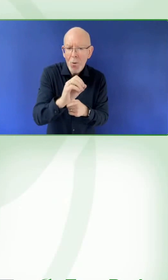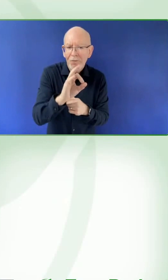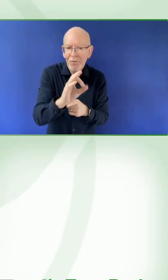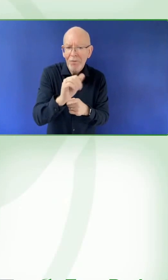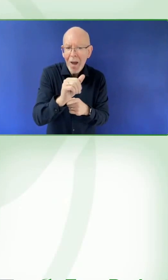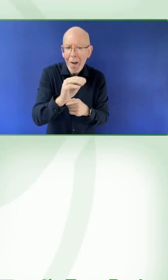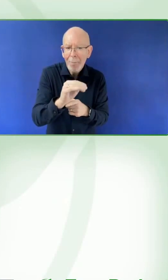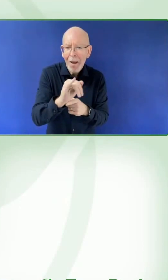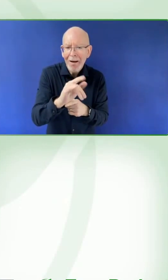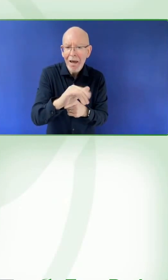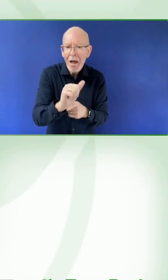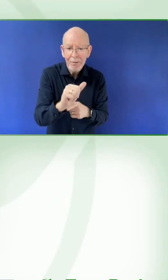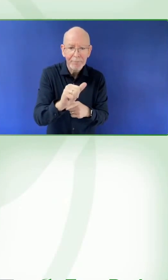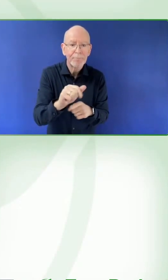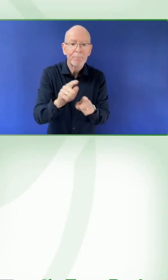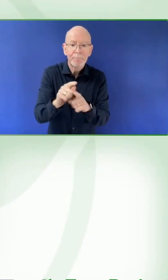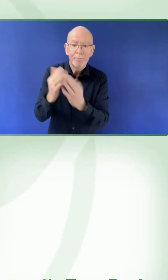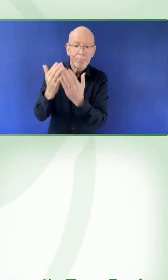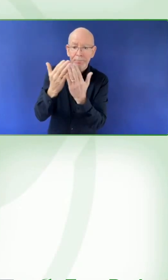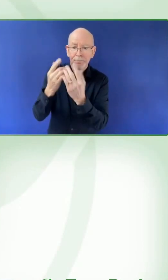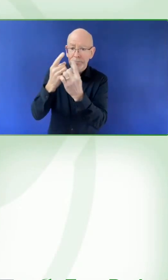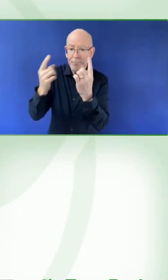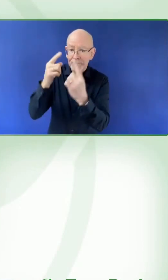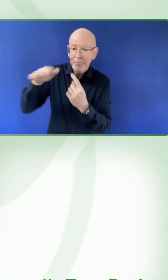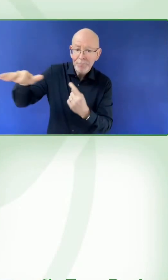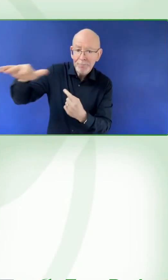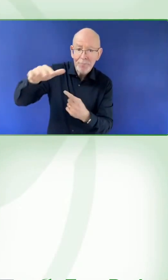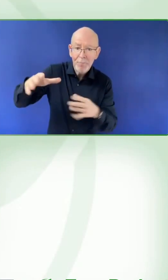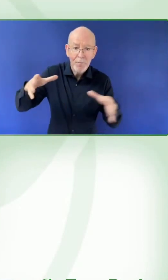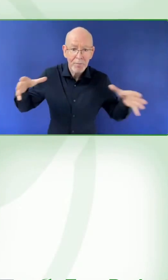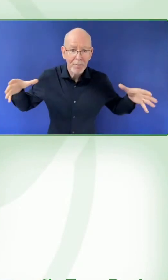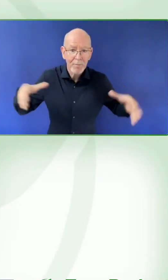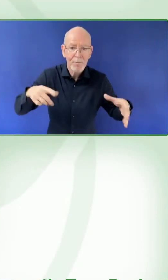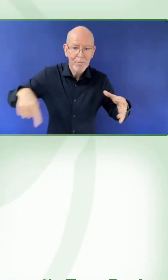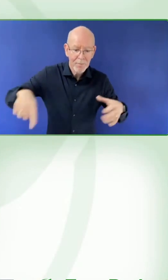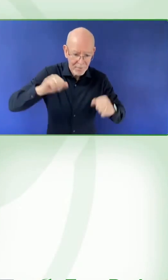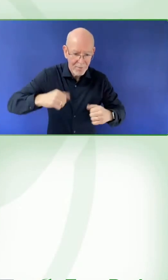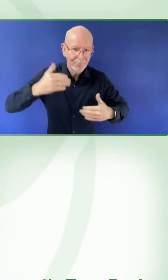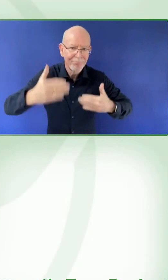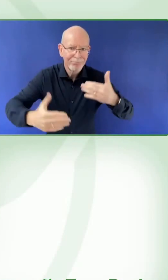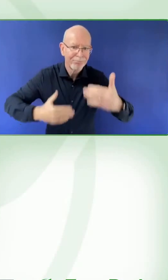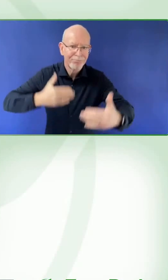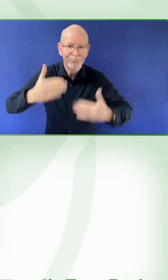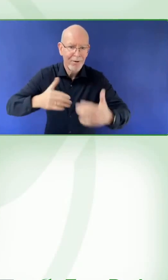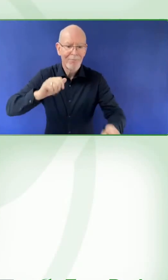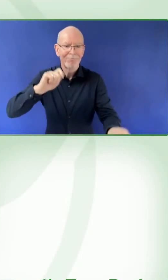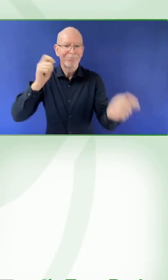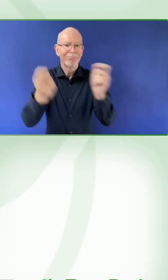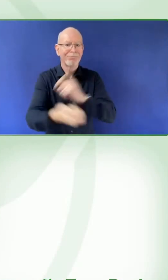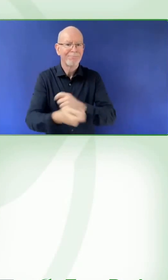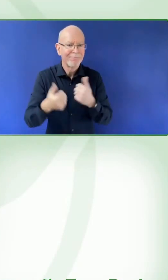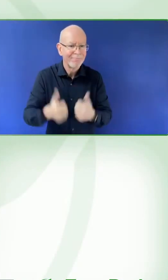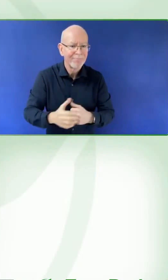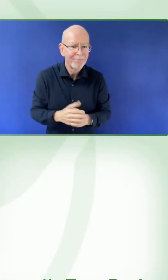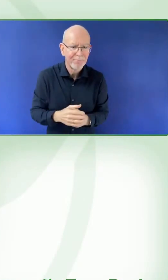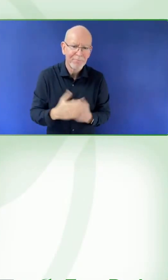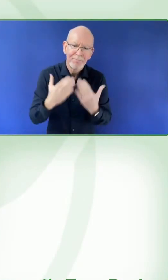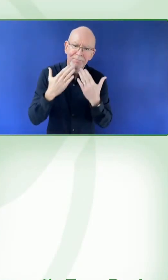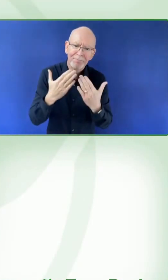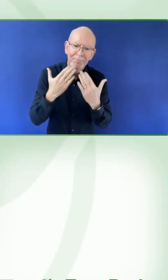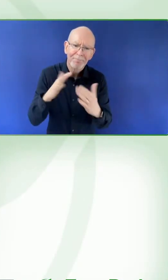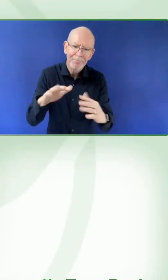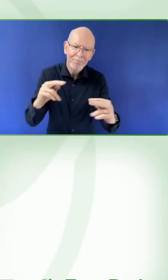Colombia. Thank you, Monica. It's great to see you again. Our last